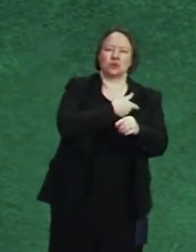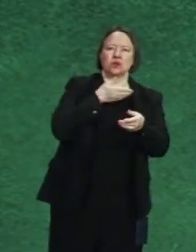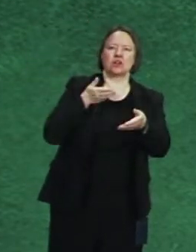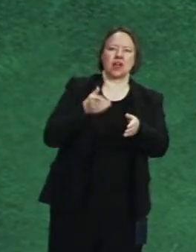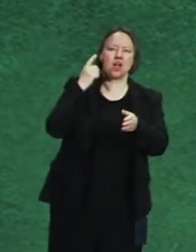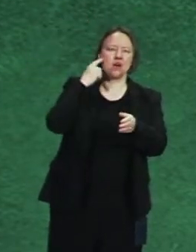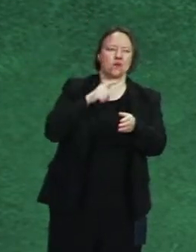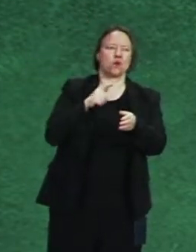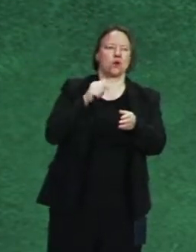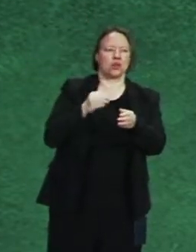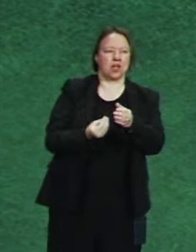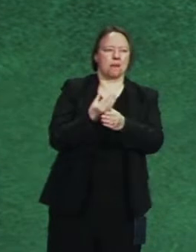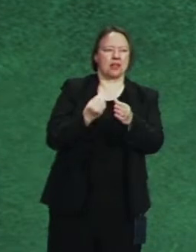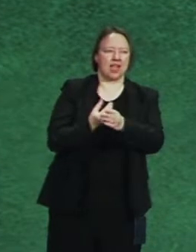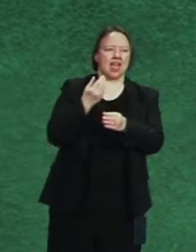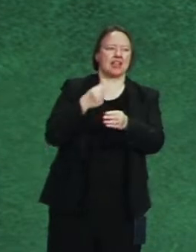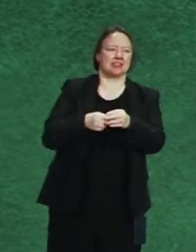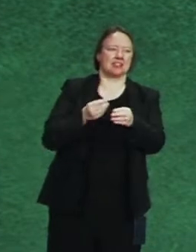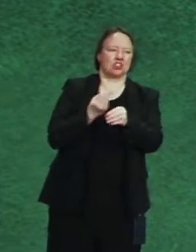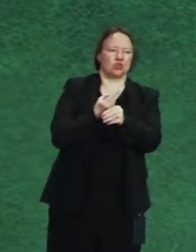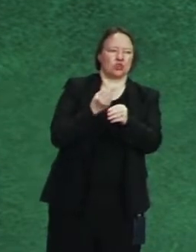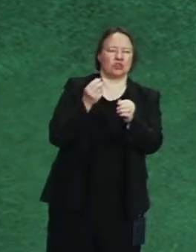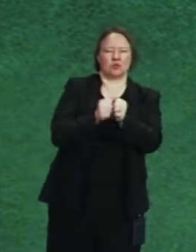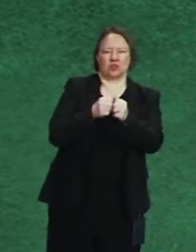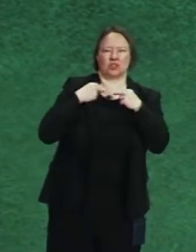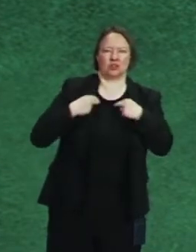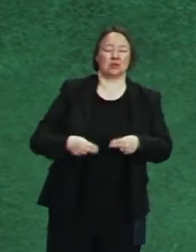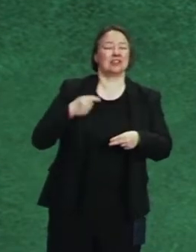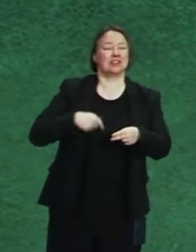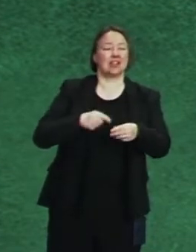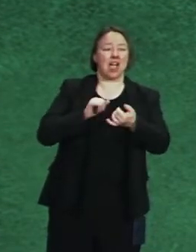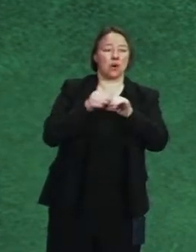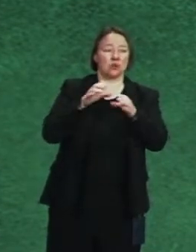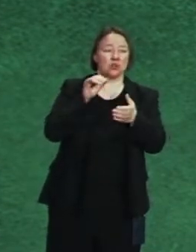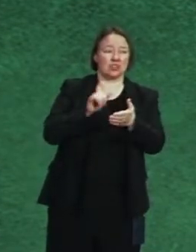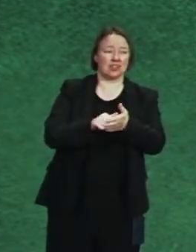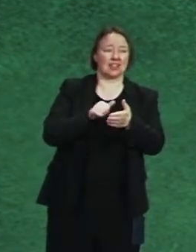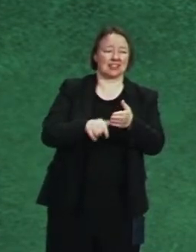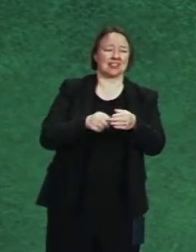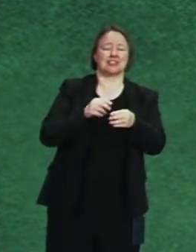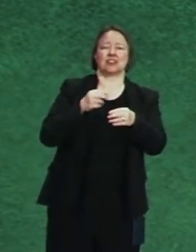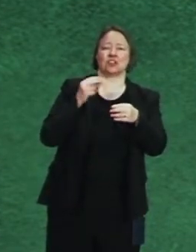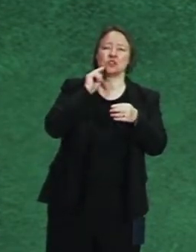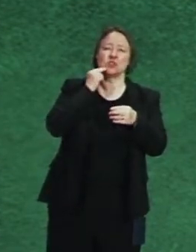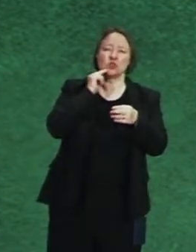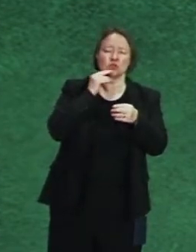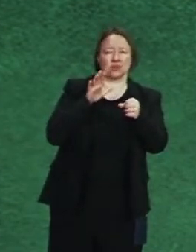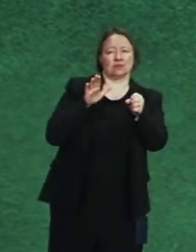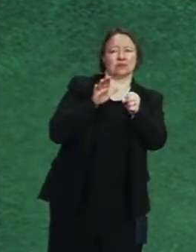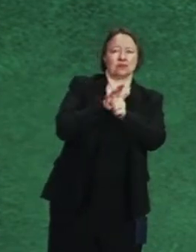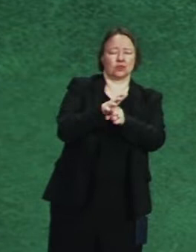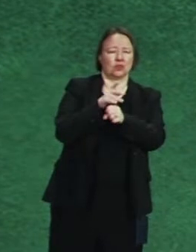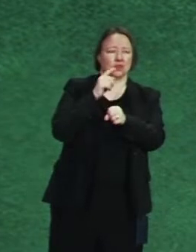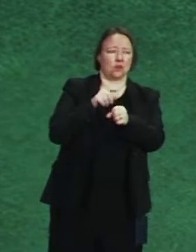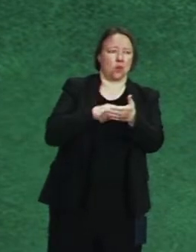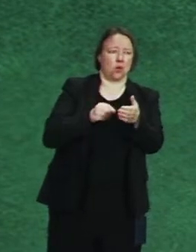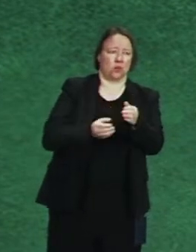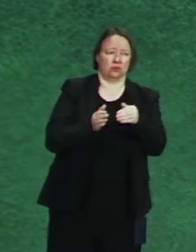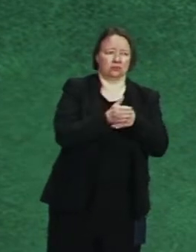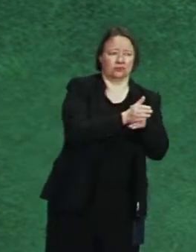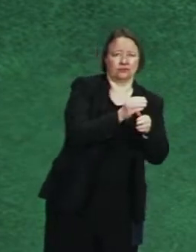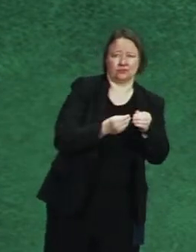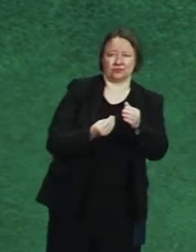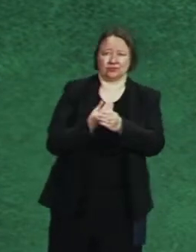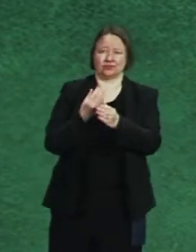from fish to plants and humans. This is achieved by pumping the nutrient-rich water from fish tank throughout the system to grow vegetables and